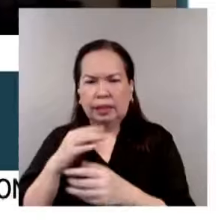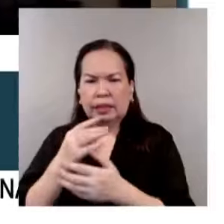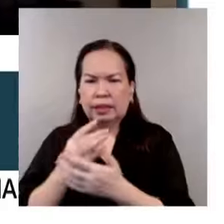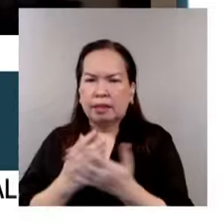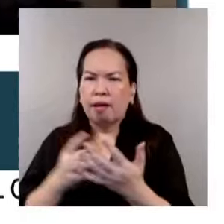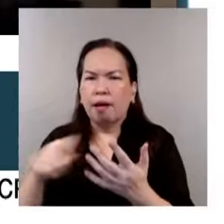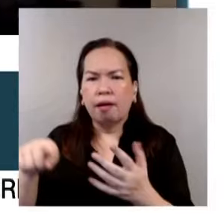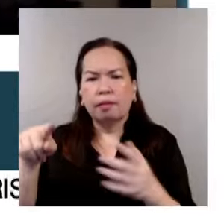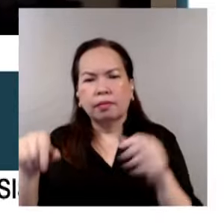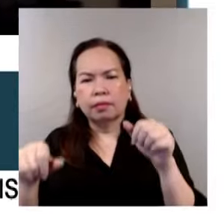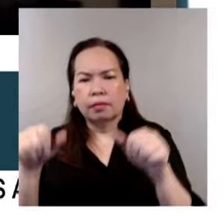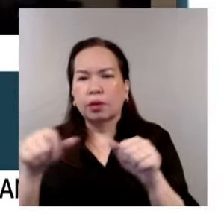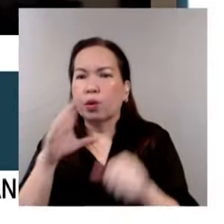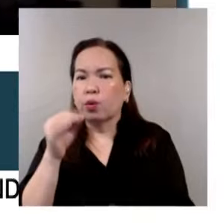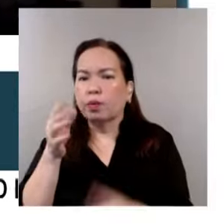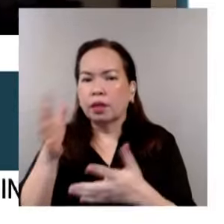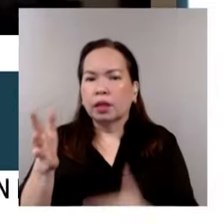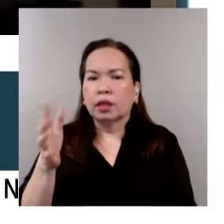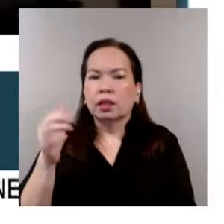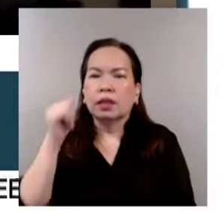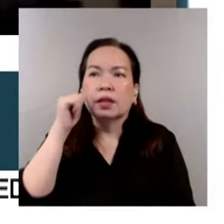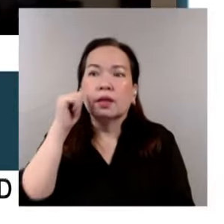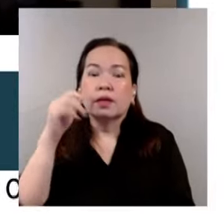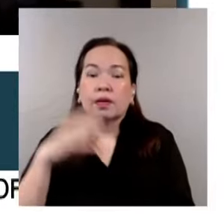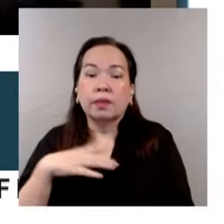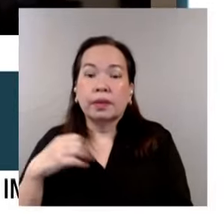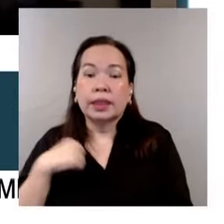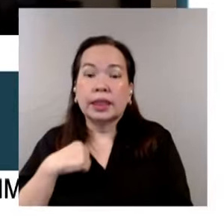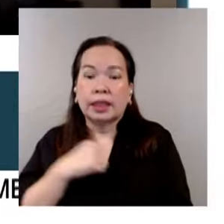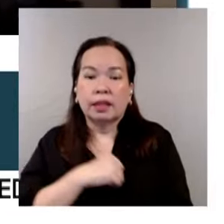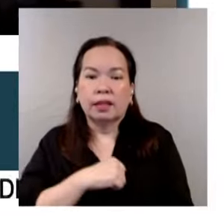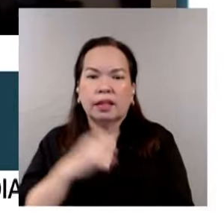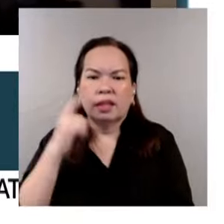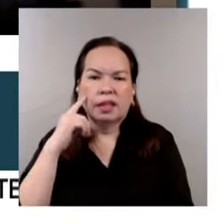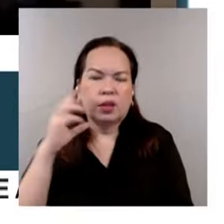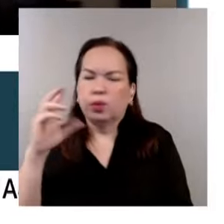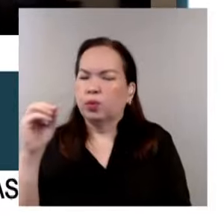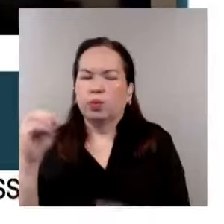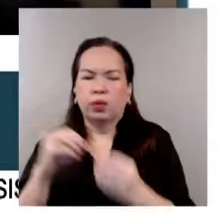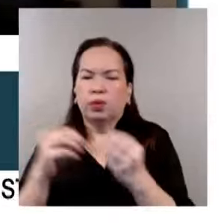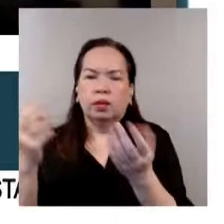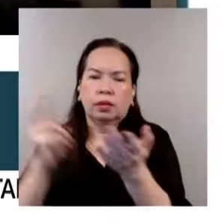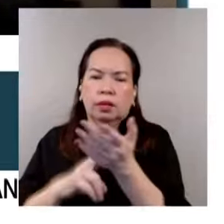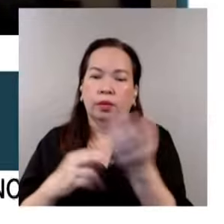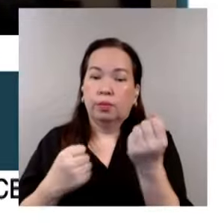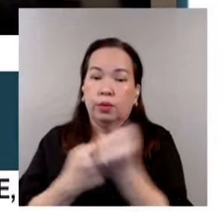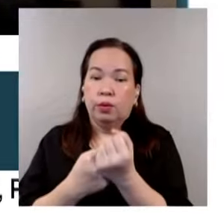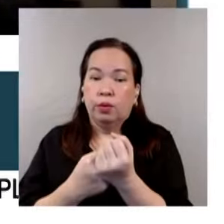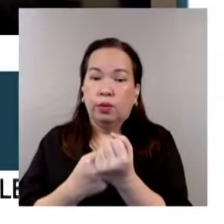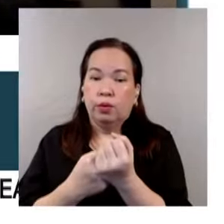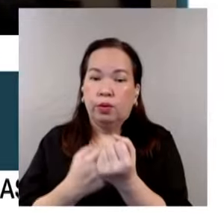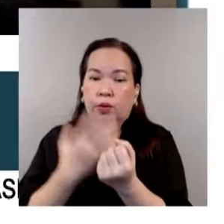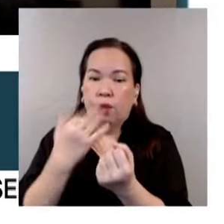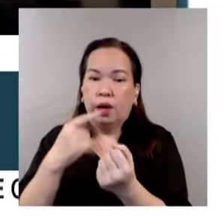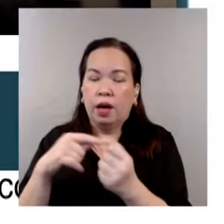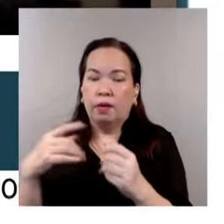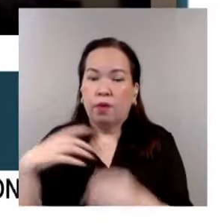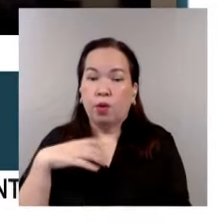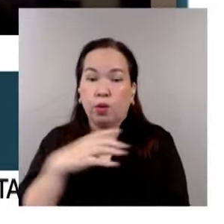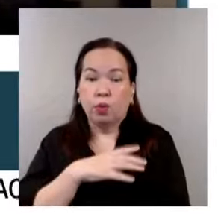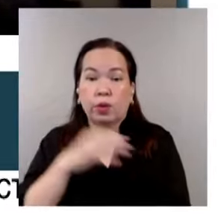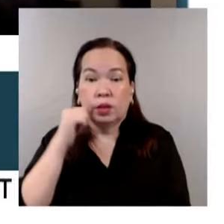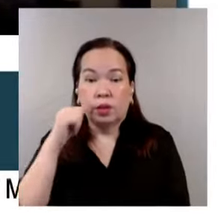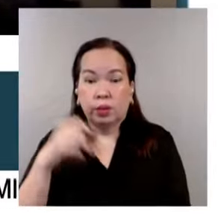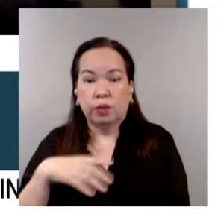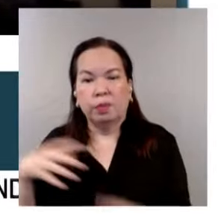I think the remaining lady legislators for sure will not sign anymore, no? Because this is a committee on women,